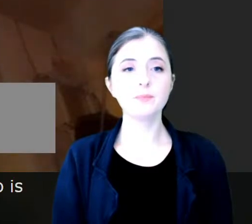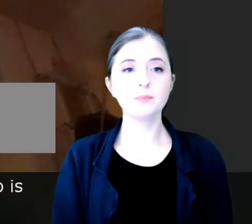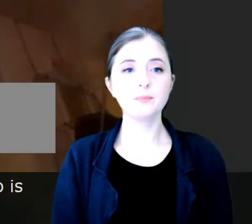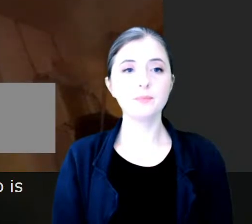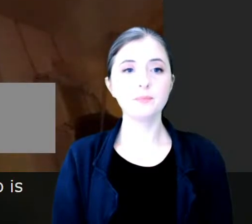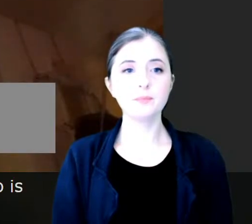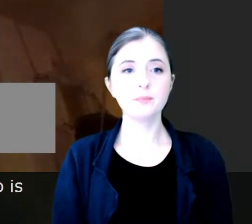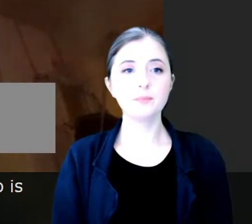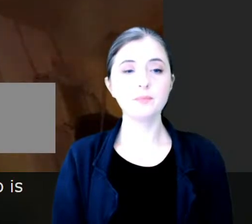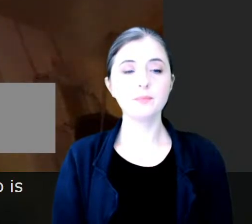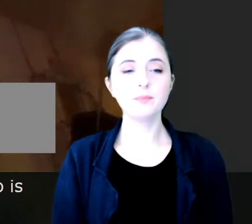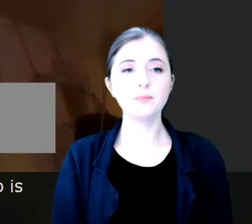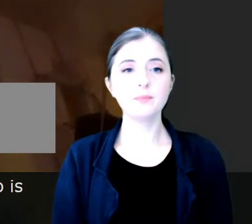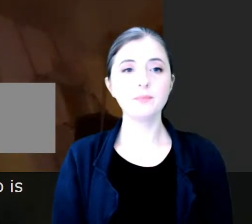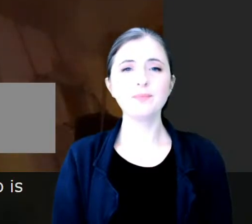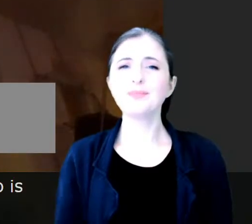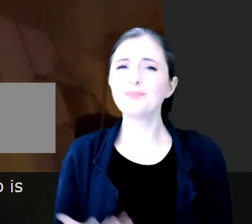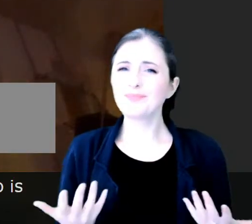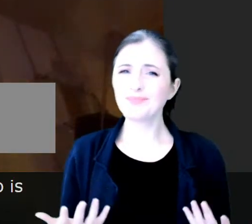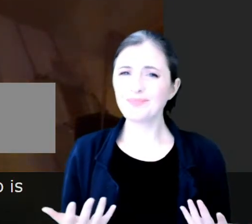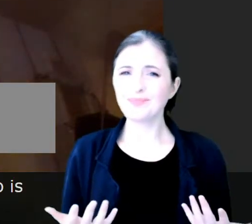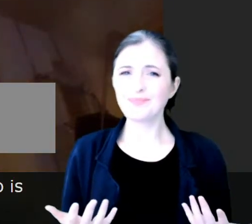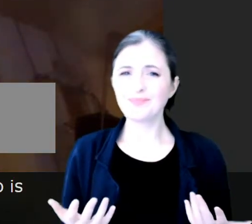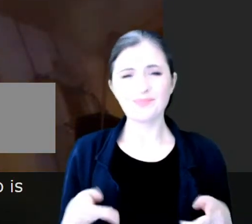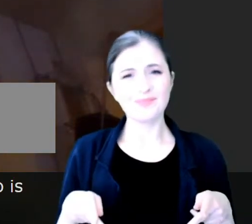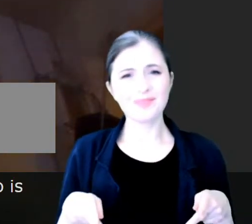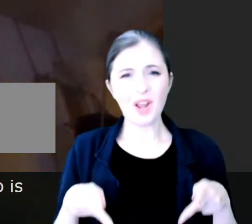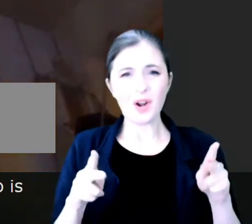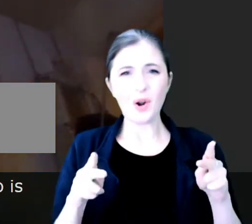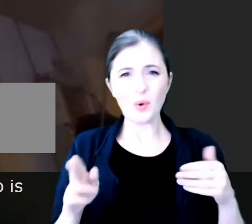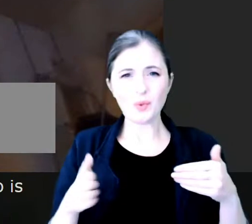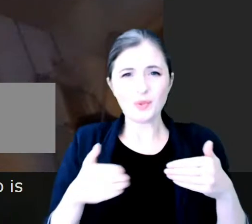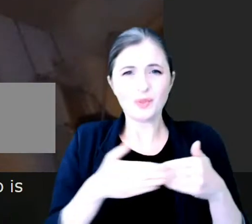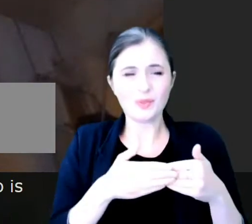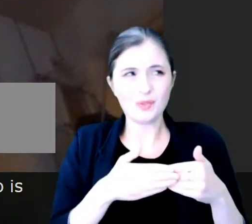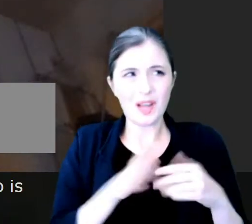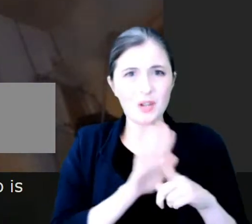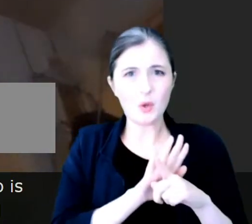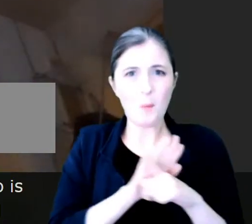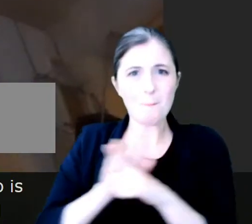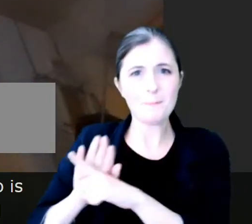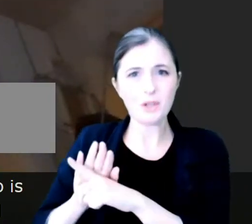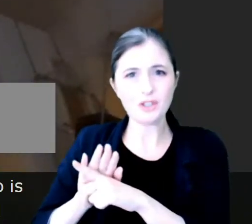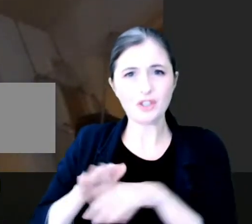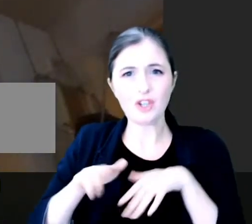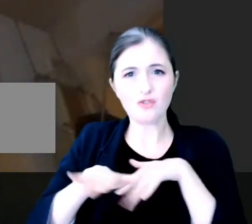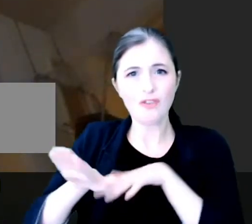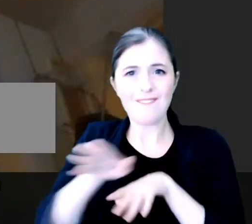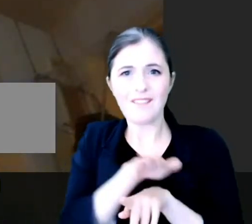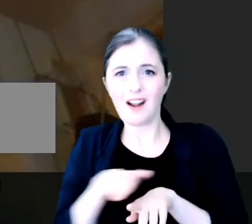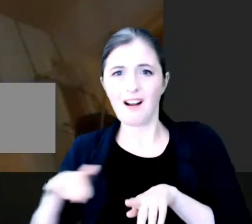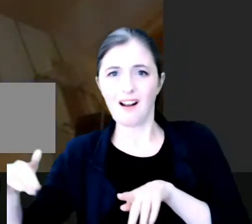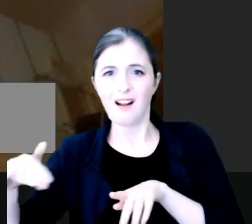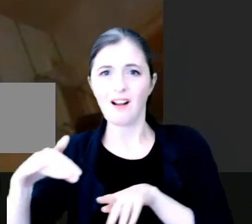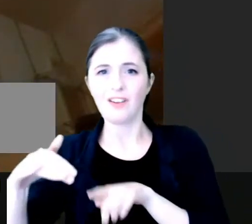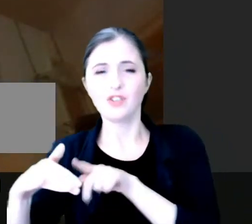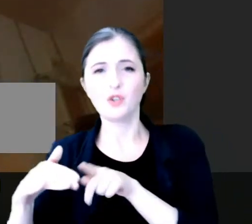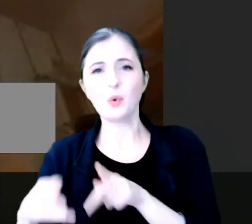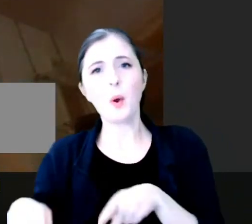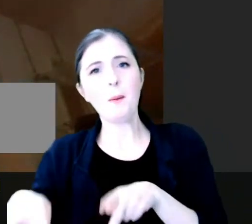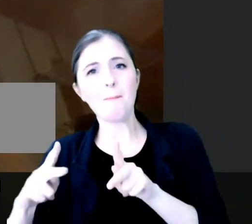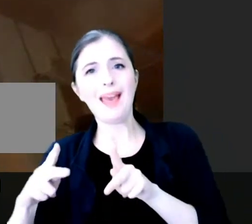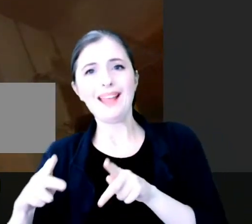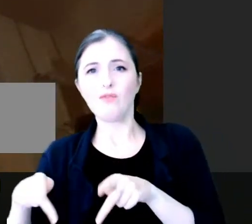How does closing roads and pushing traffic onto main roads achieve cleaner air? As a disabled single